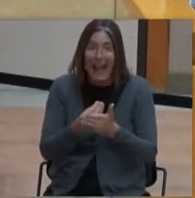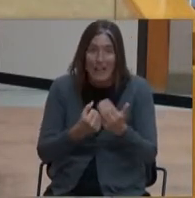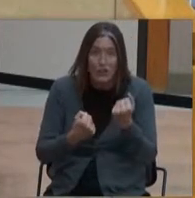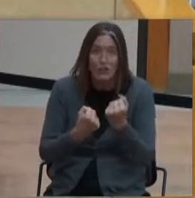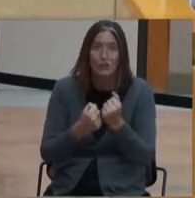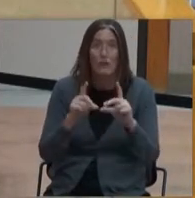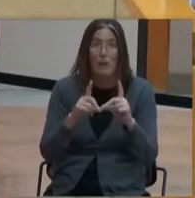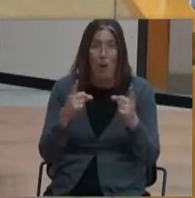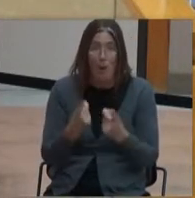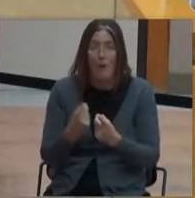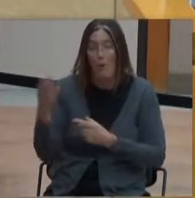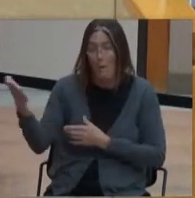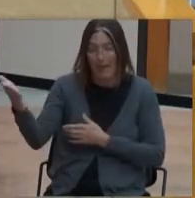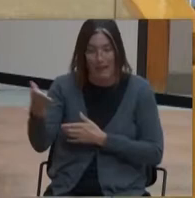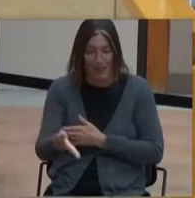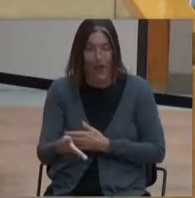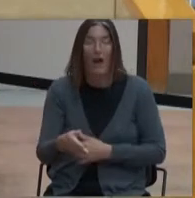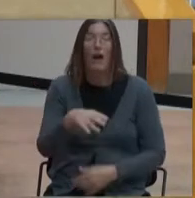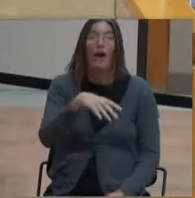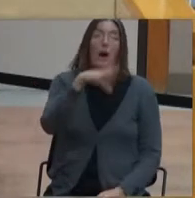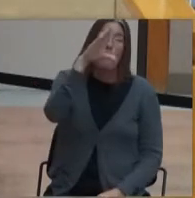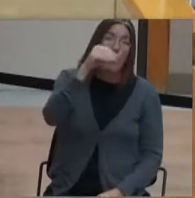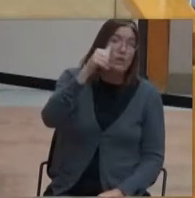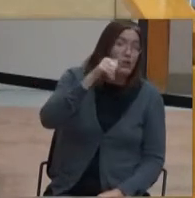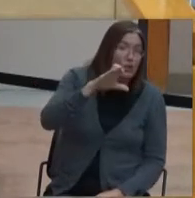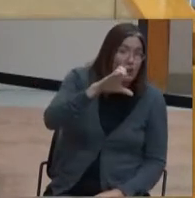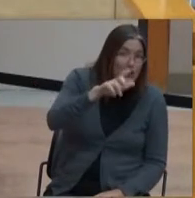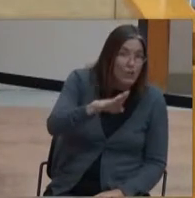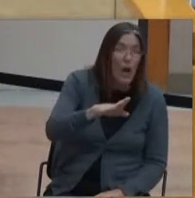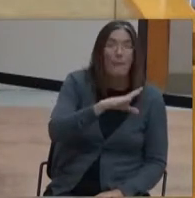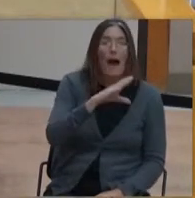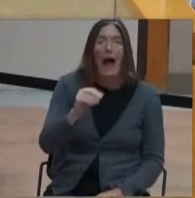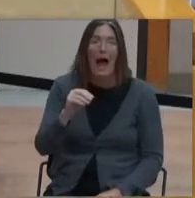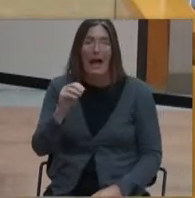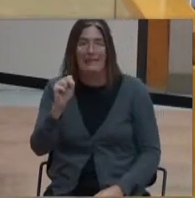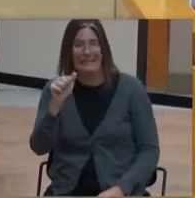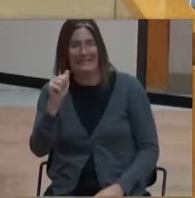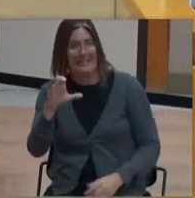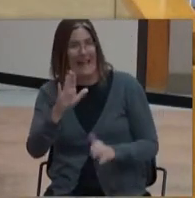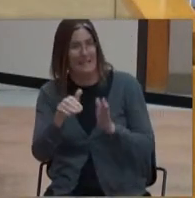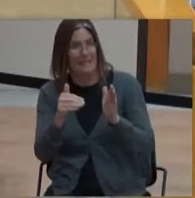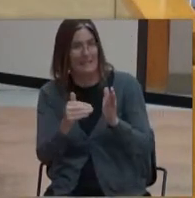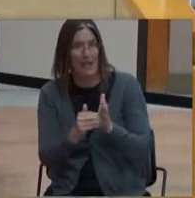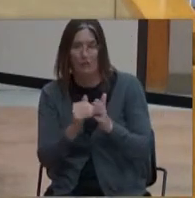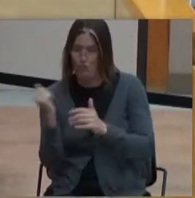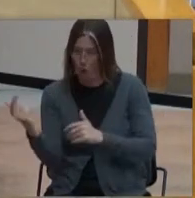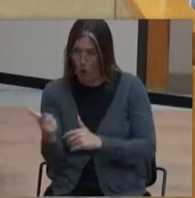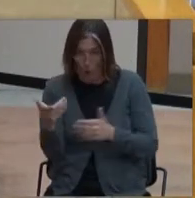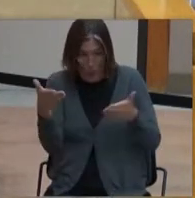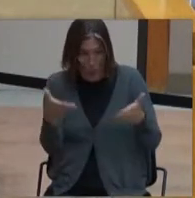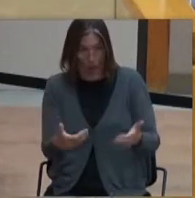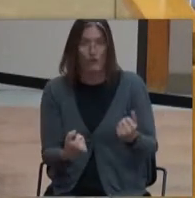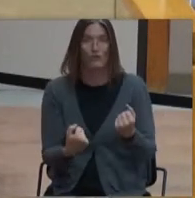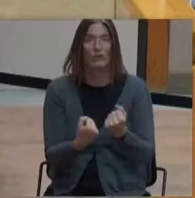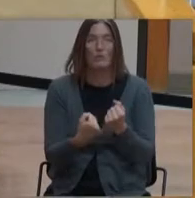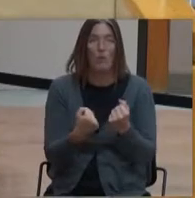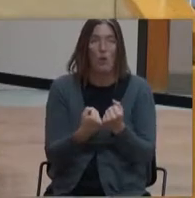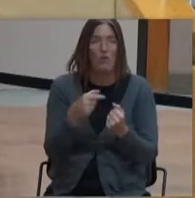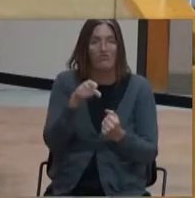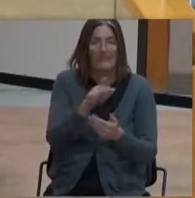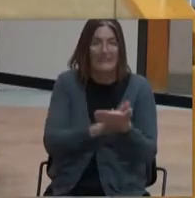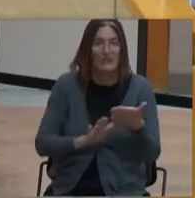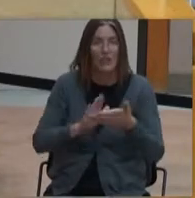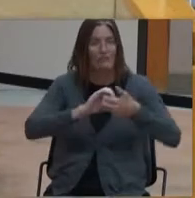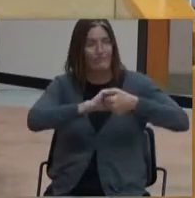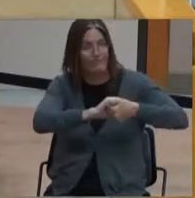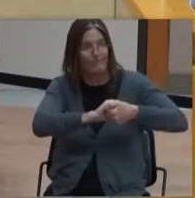NAC Center. This upcoming Friday, we actually have our Health Career Academy classes, and again, due to our partnership with